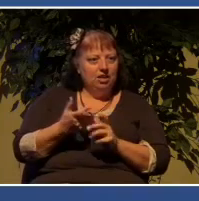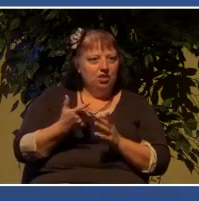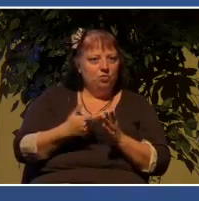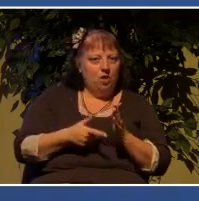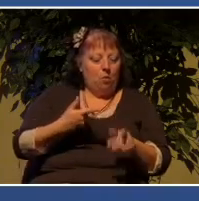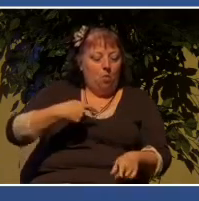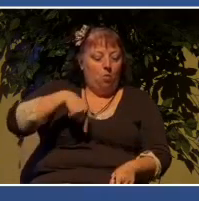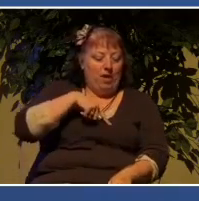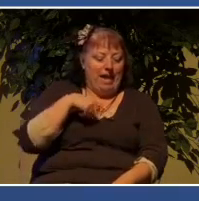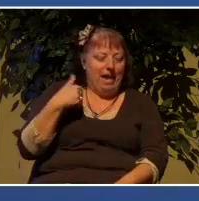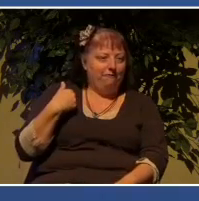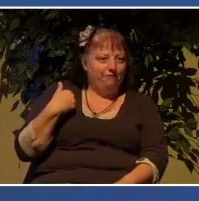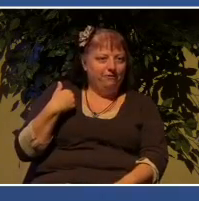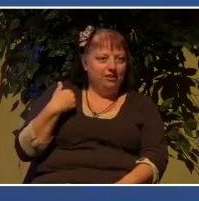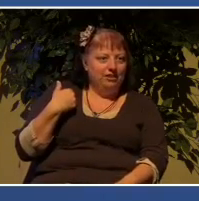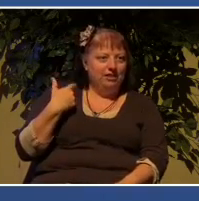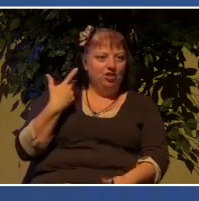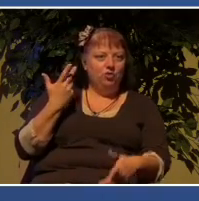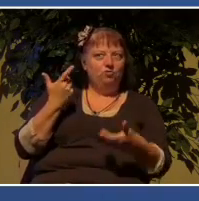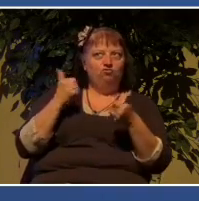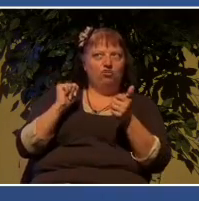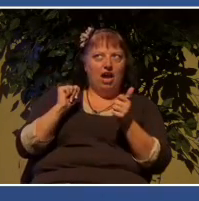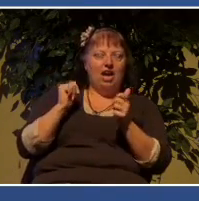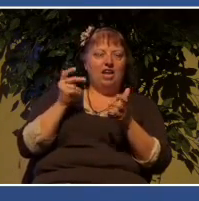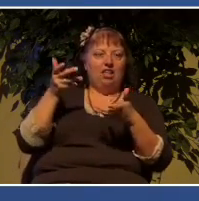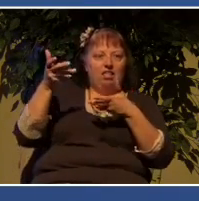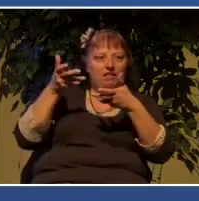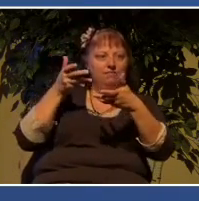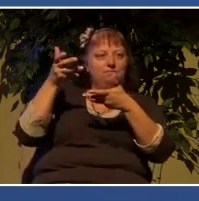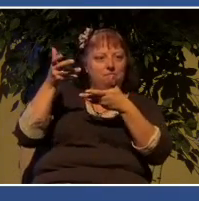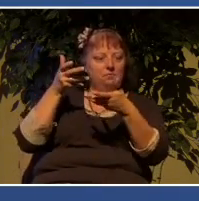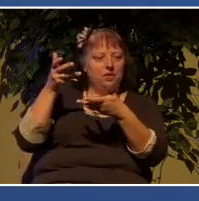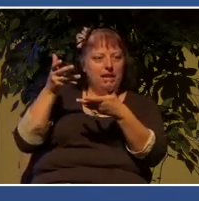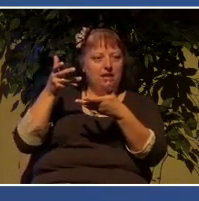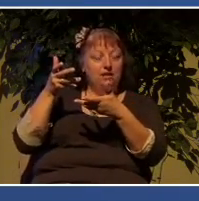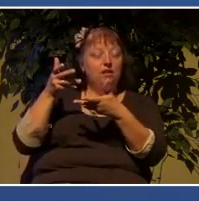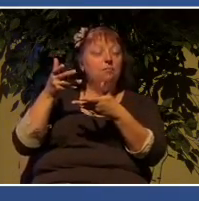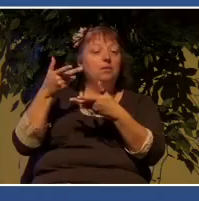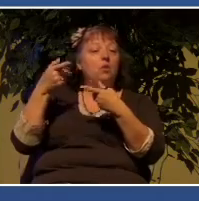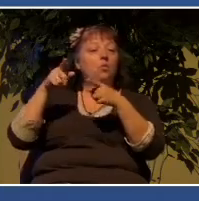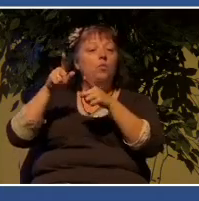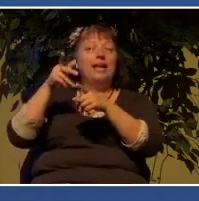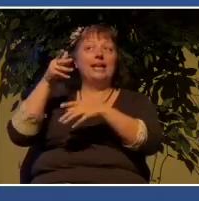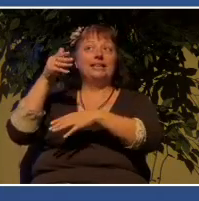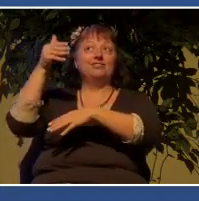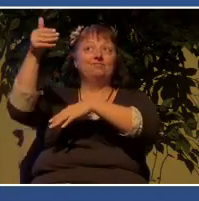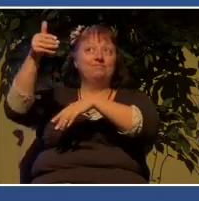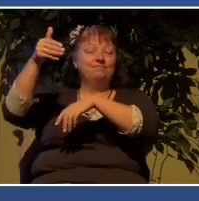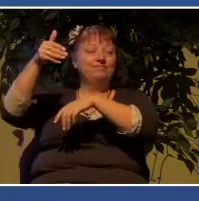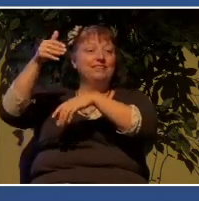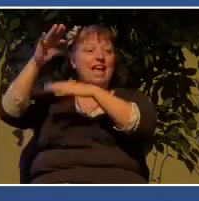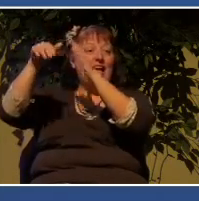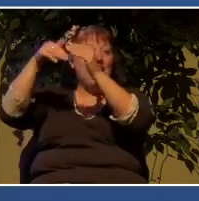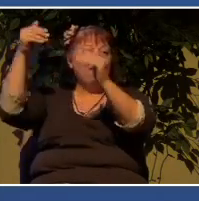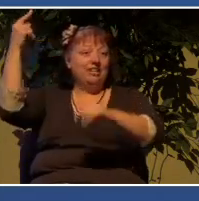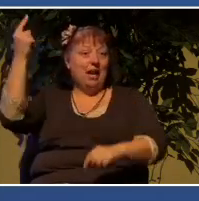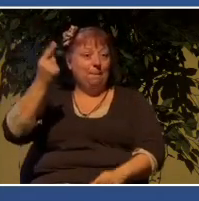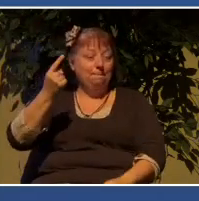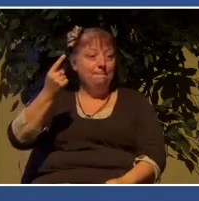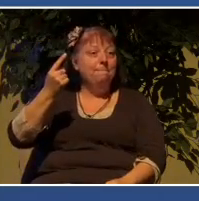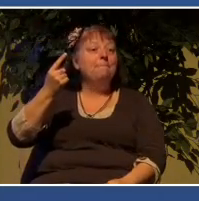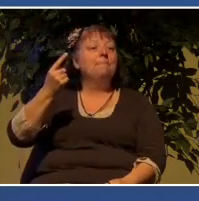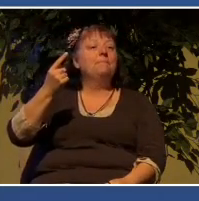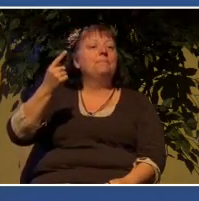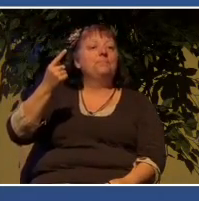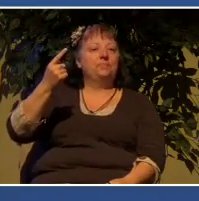often joke that the only people, you know, around here that are going to be employed in the age to come